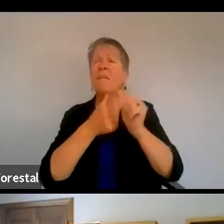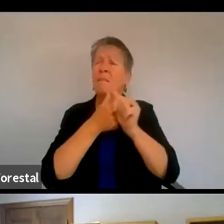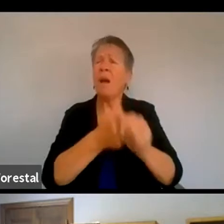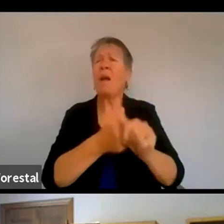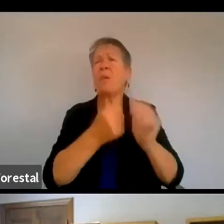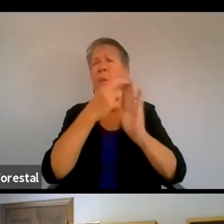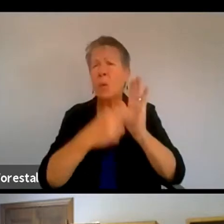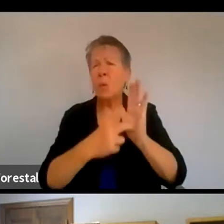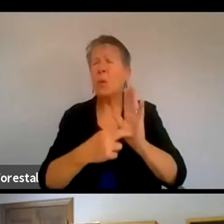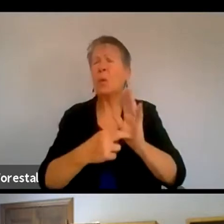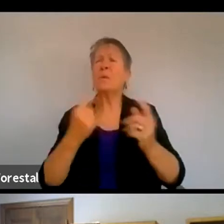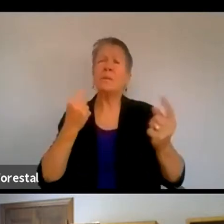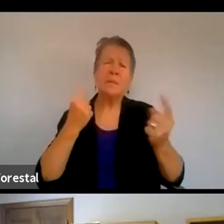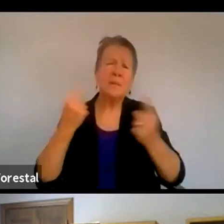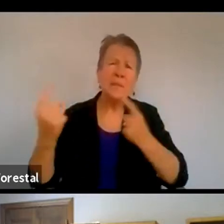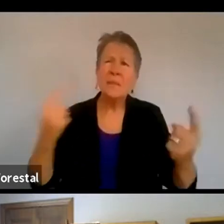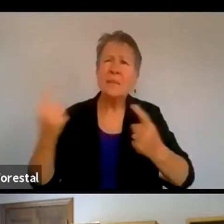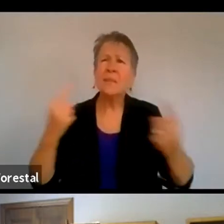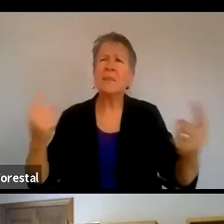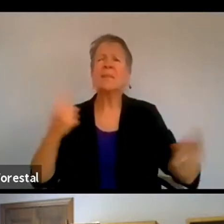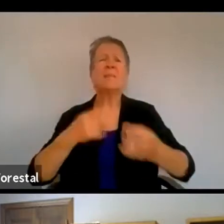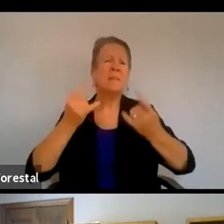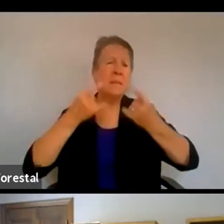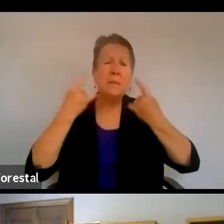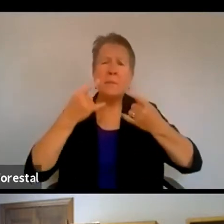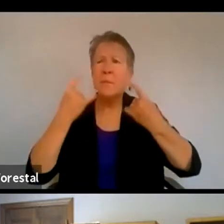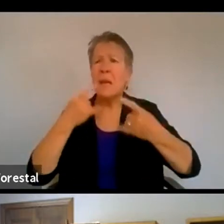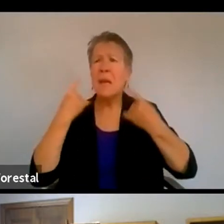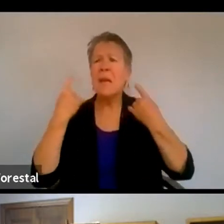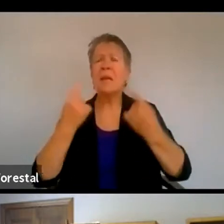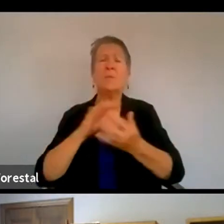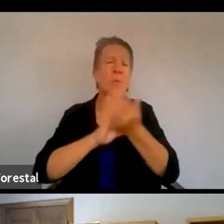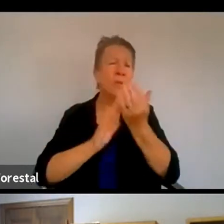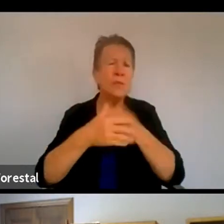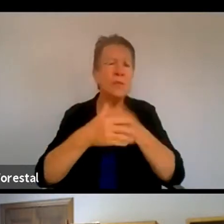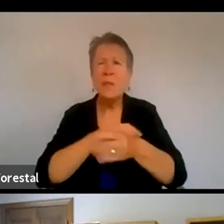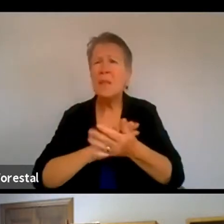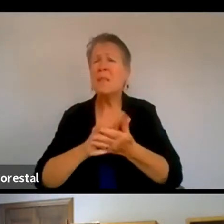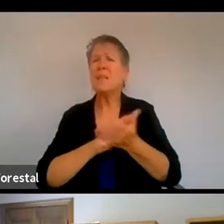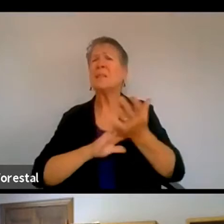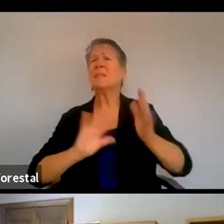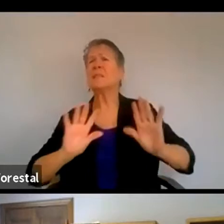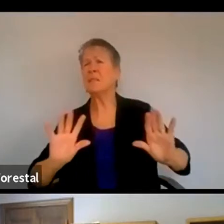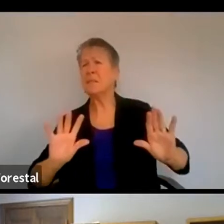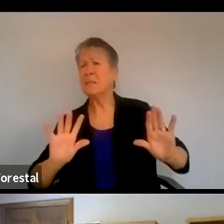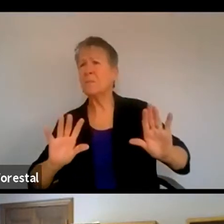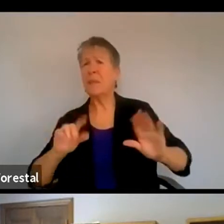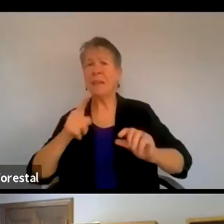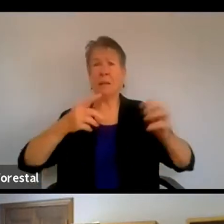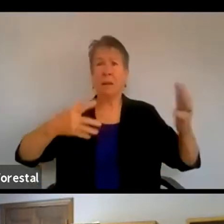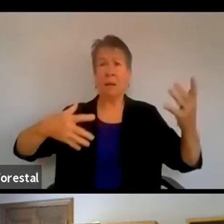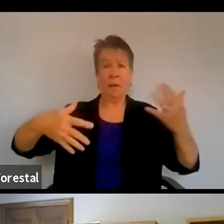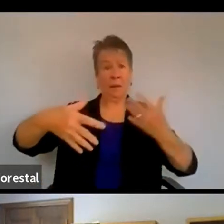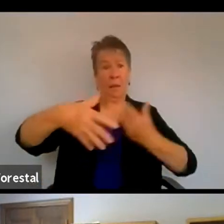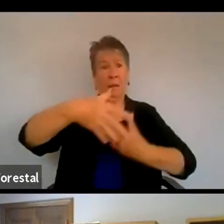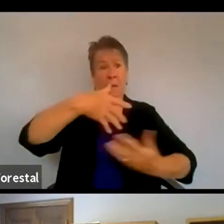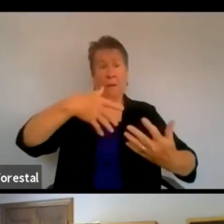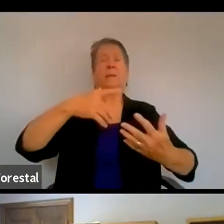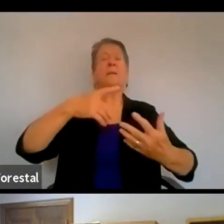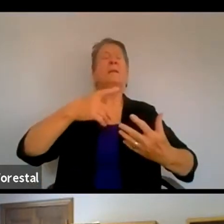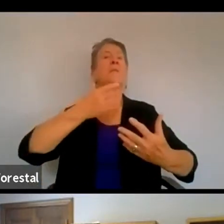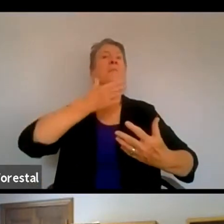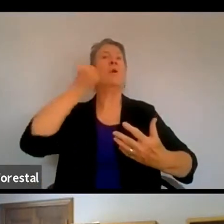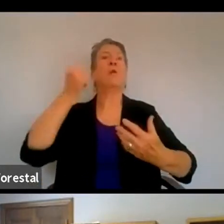mask, wash hands frequently, interact outdoors whenever possible,